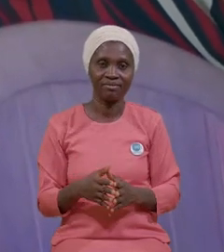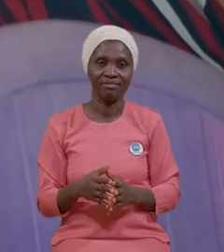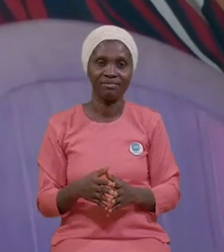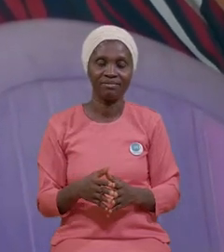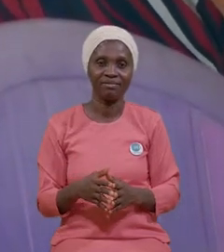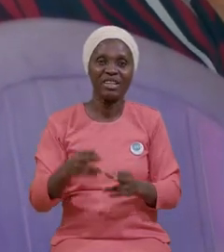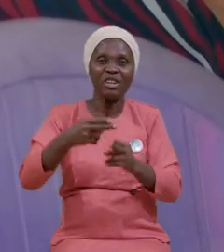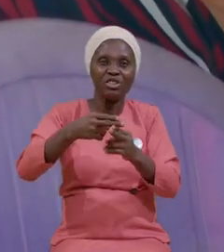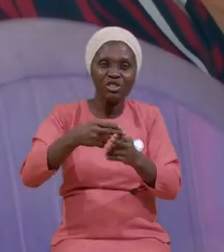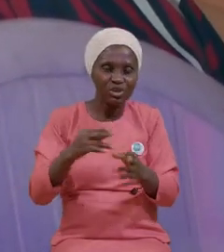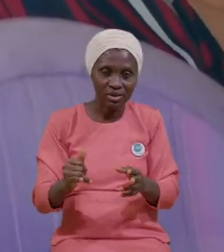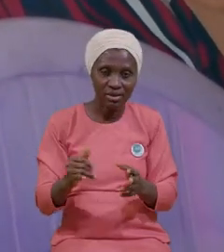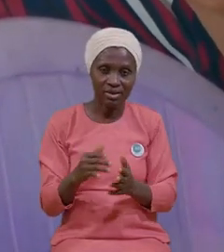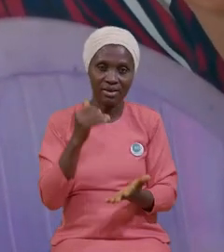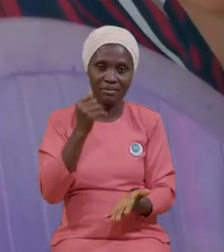Shortly.